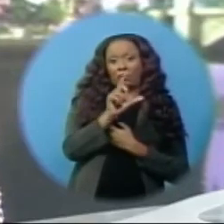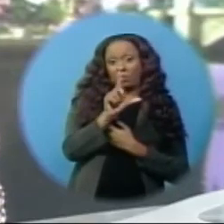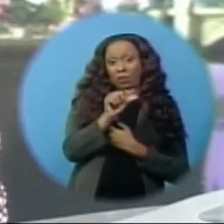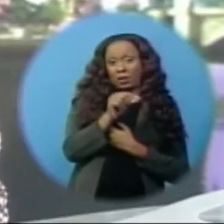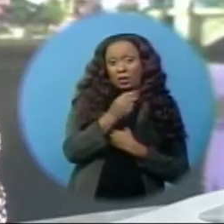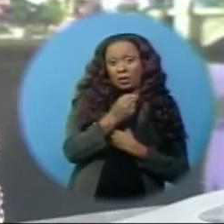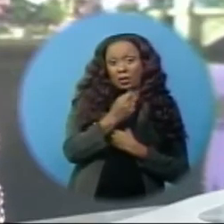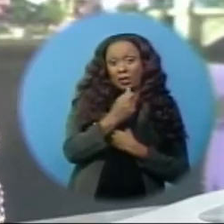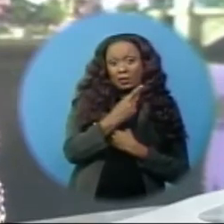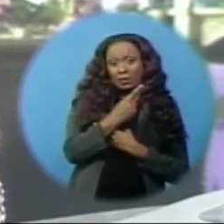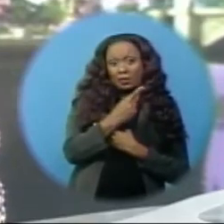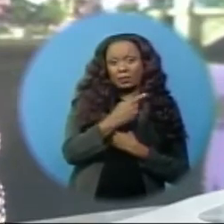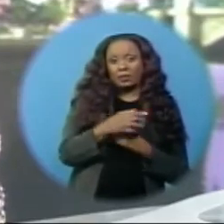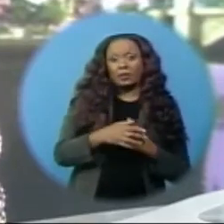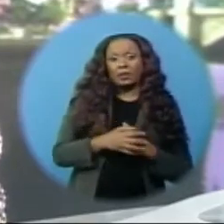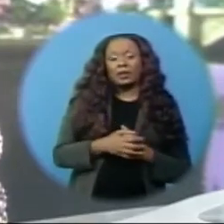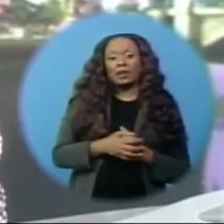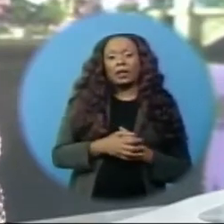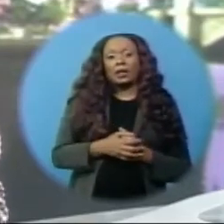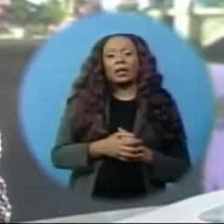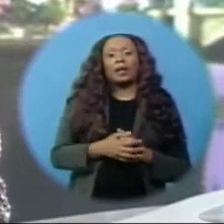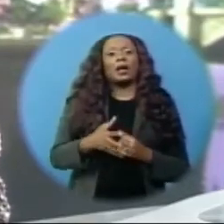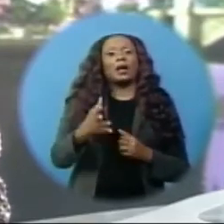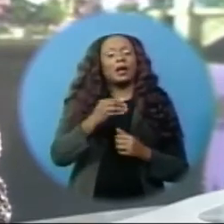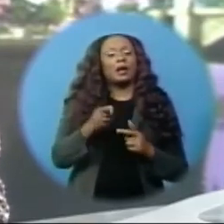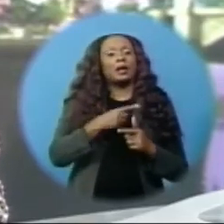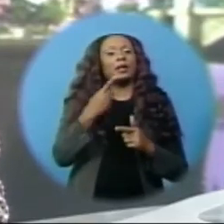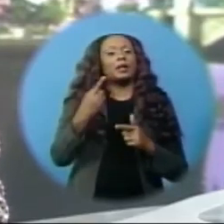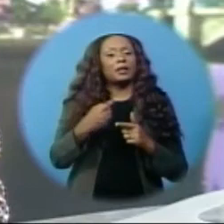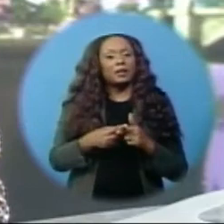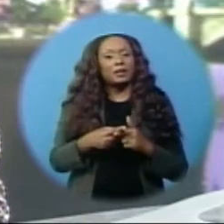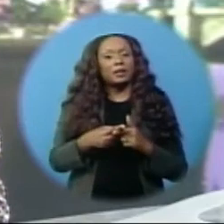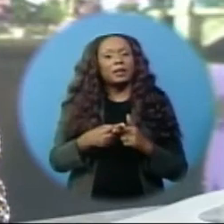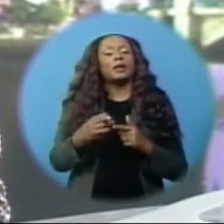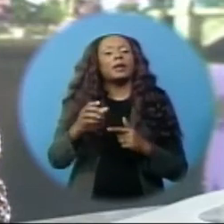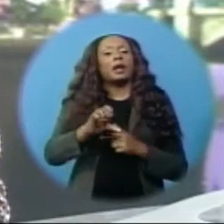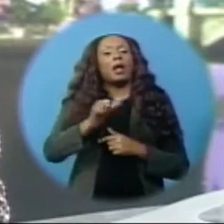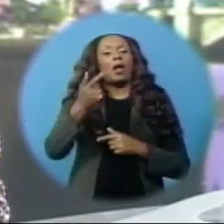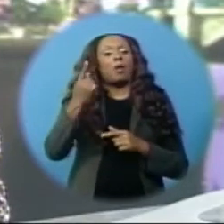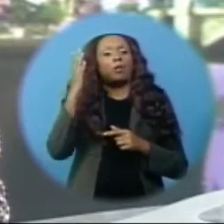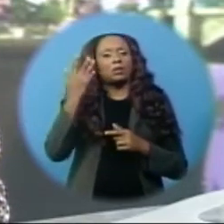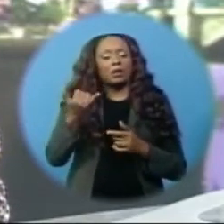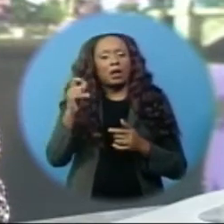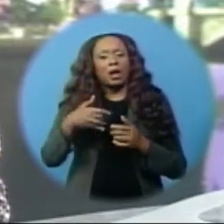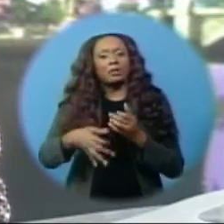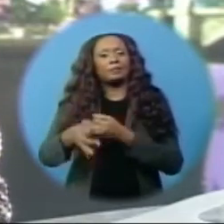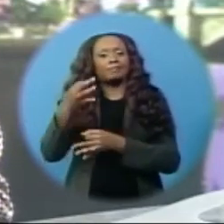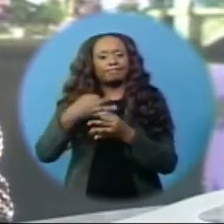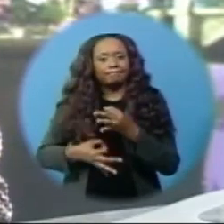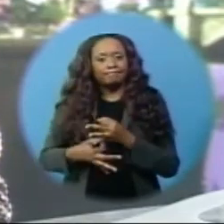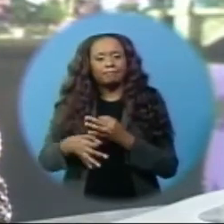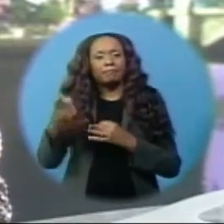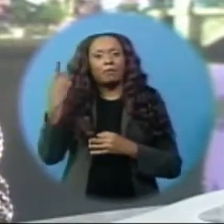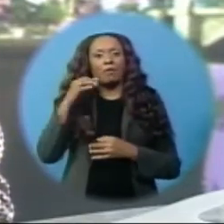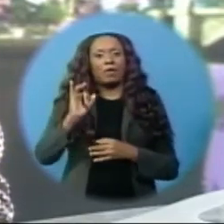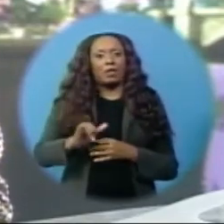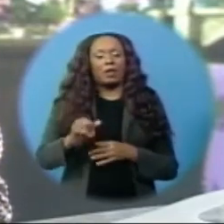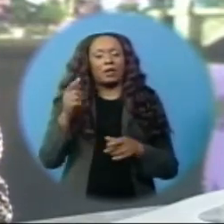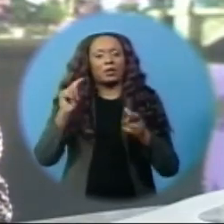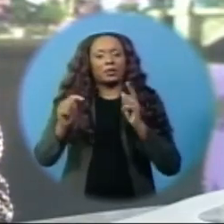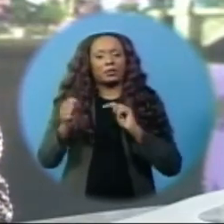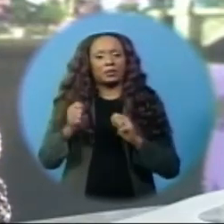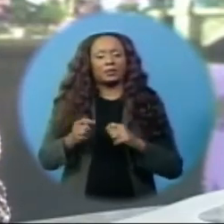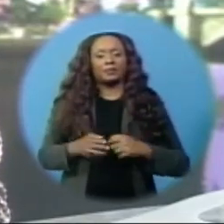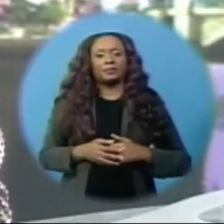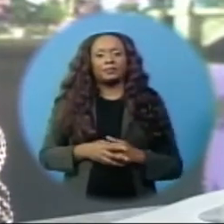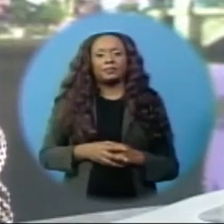2011, and that was a week after Archbishop Joseph Harris was ordained co-adjunctor Archbishop of